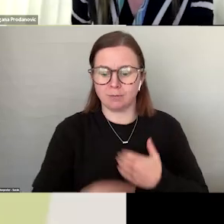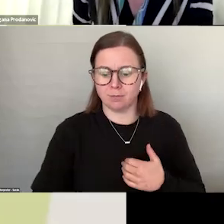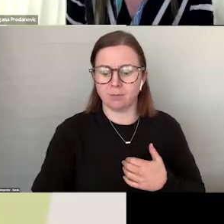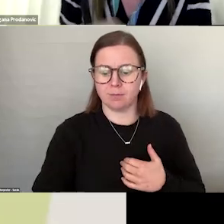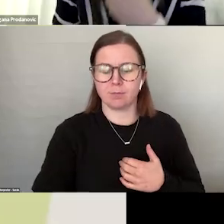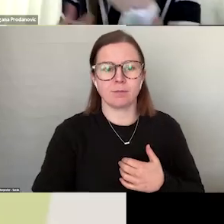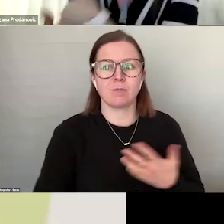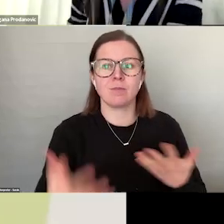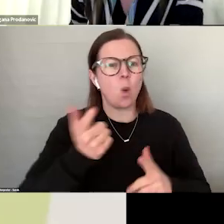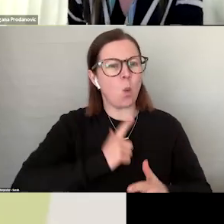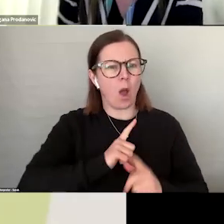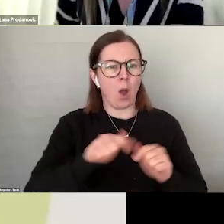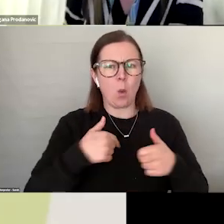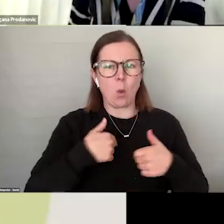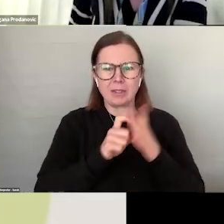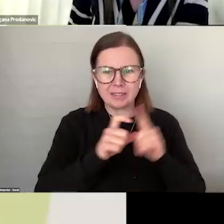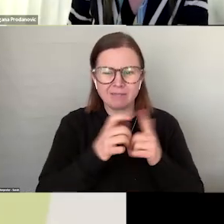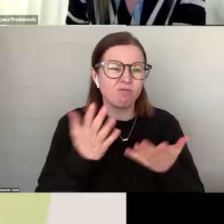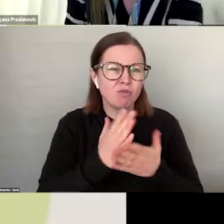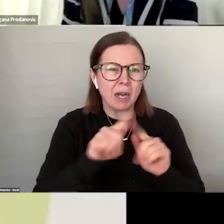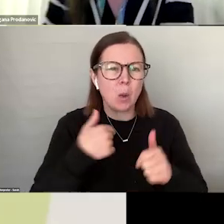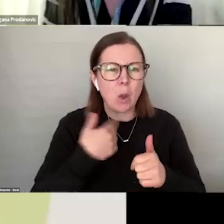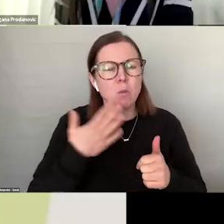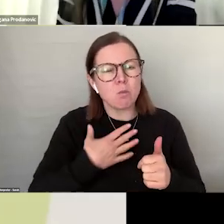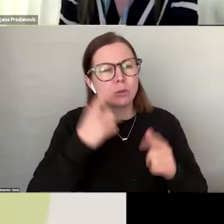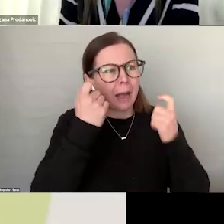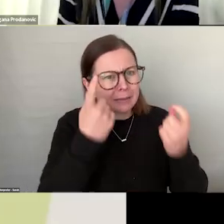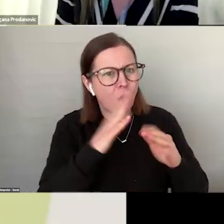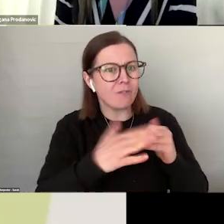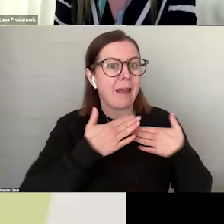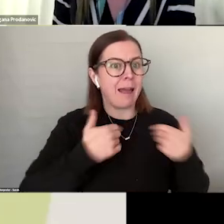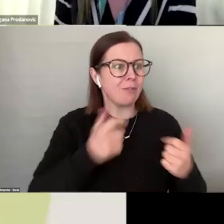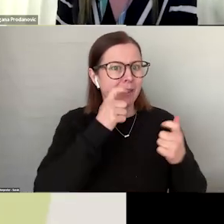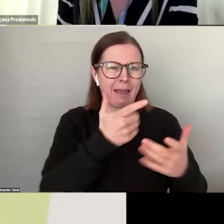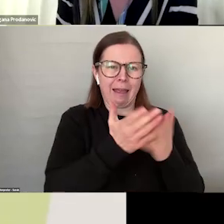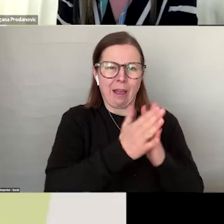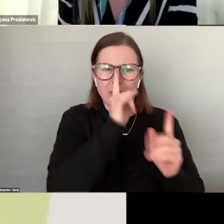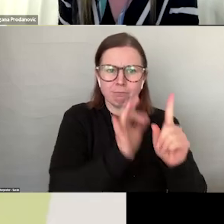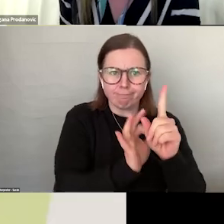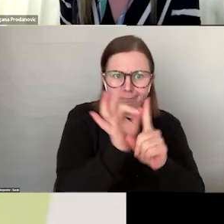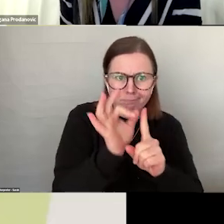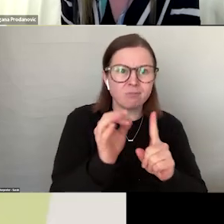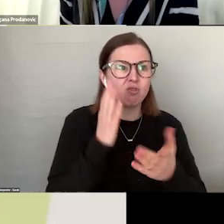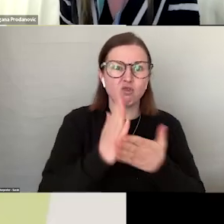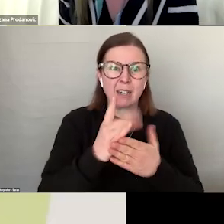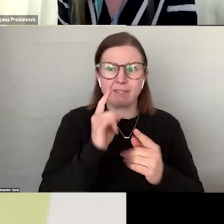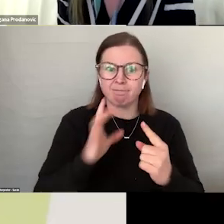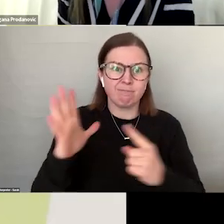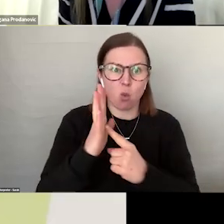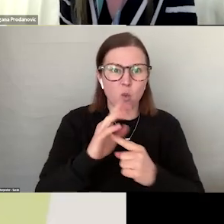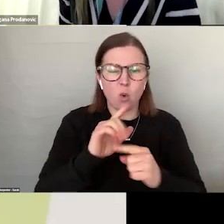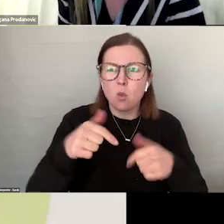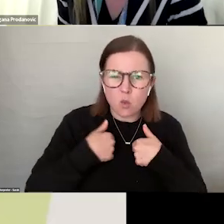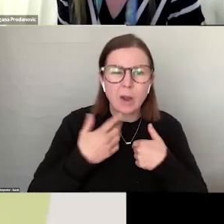this? Well, in order to understand how healthcare can be better and to ultimately improve it, it is important for us to first find out